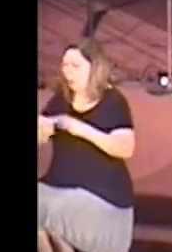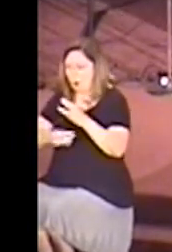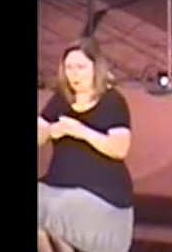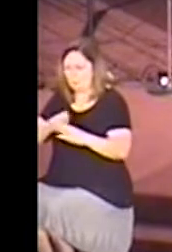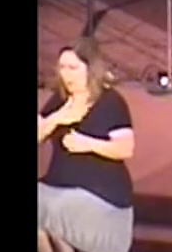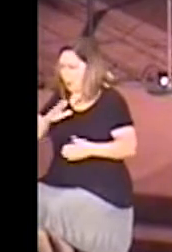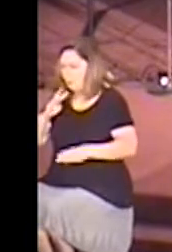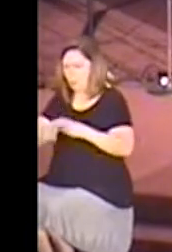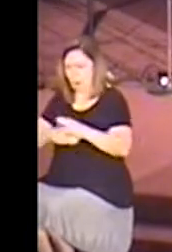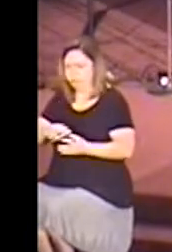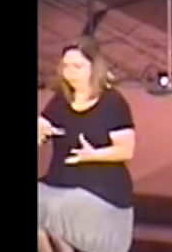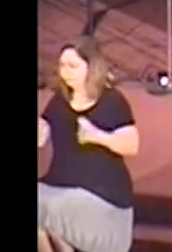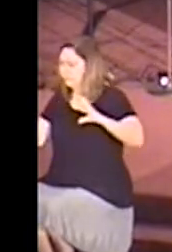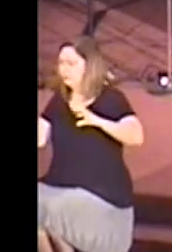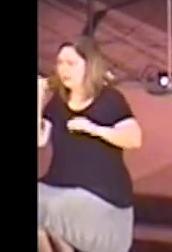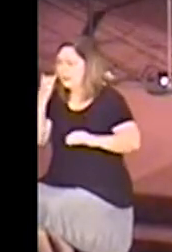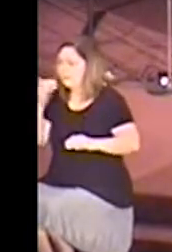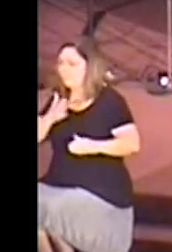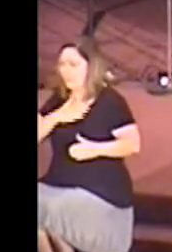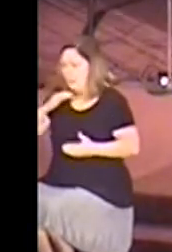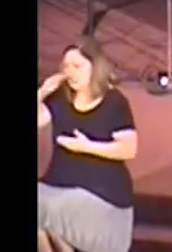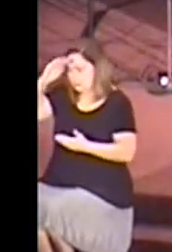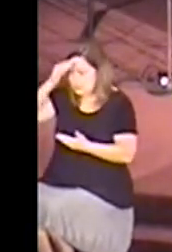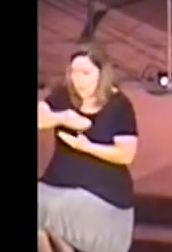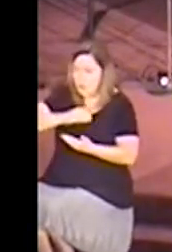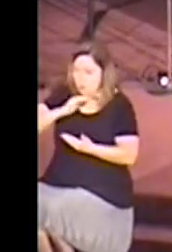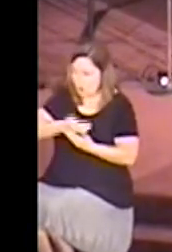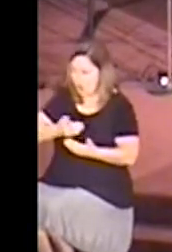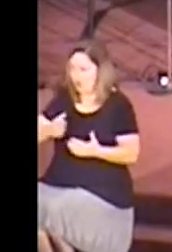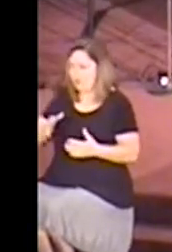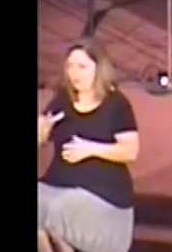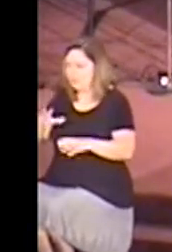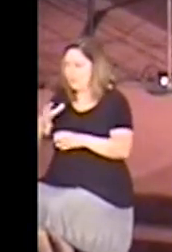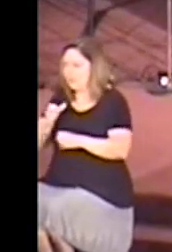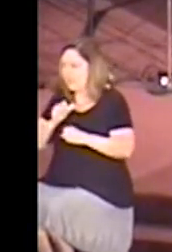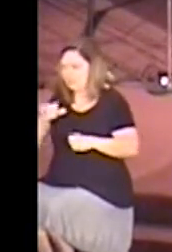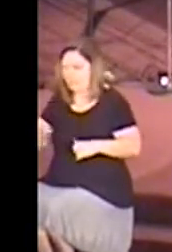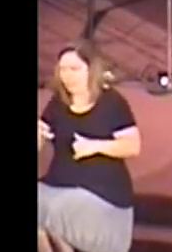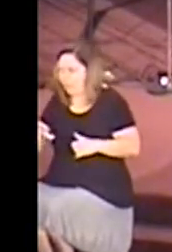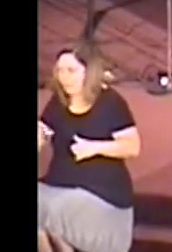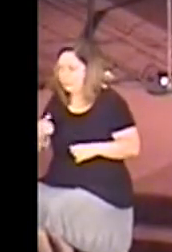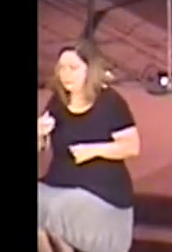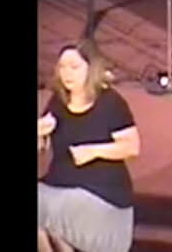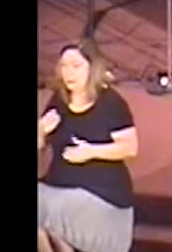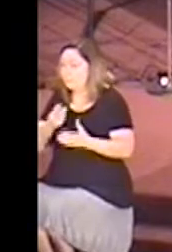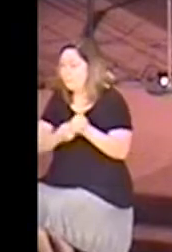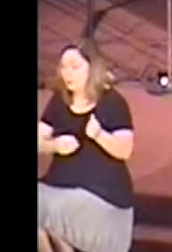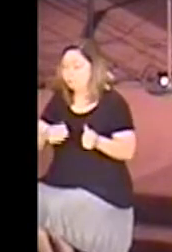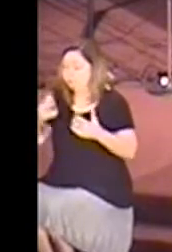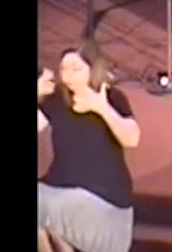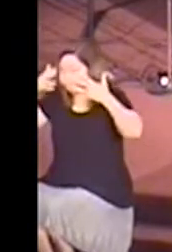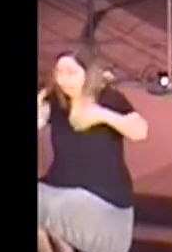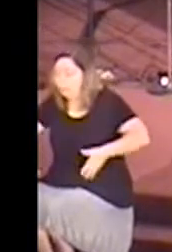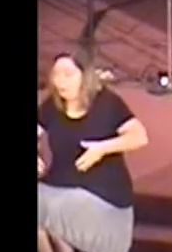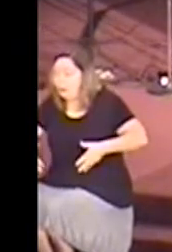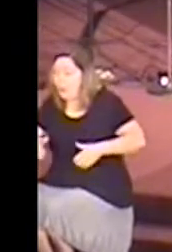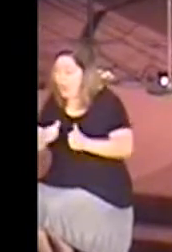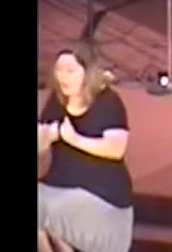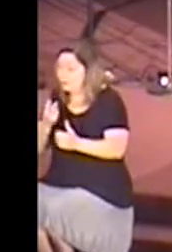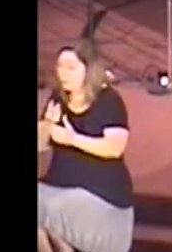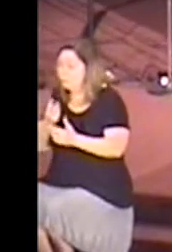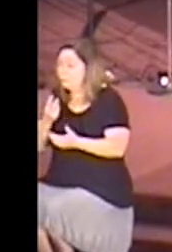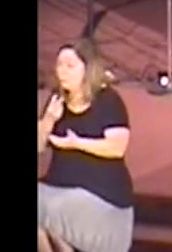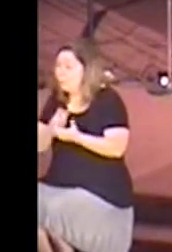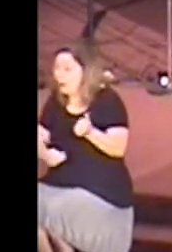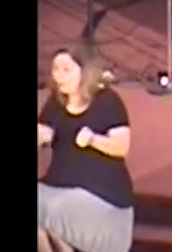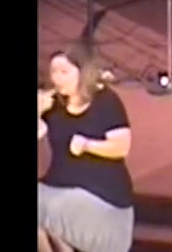were both diagnosed with something like that. The father said this. He says, "We broke down in tears. How could two kids in